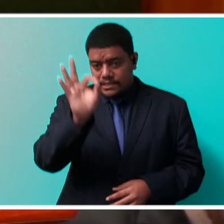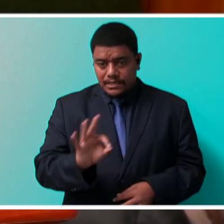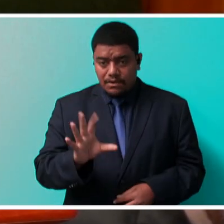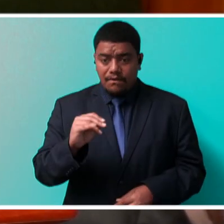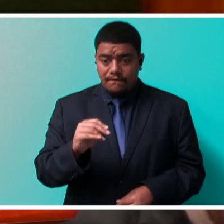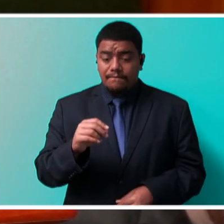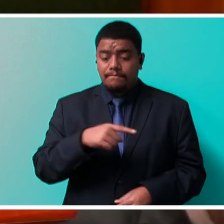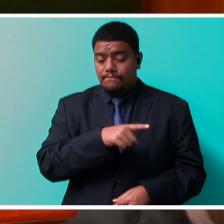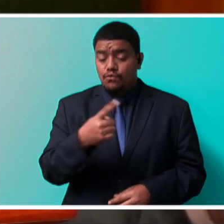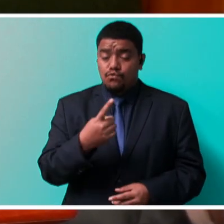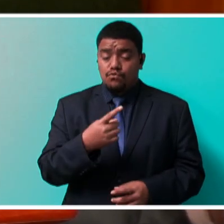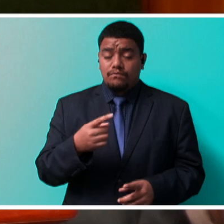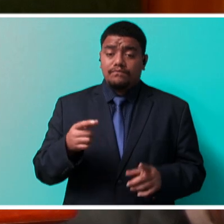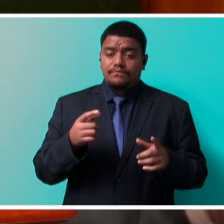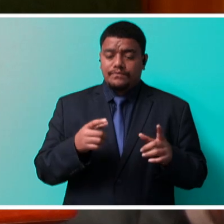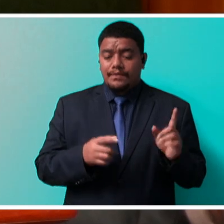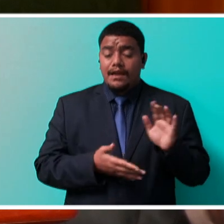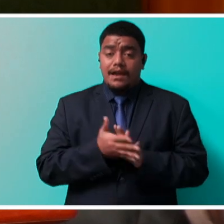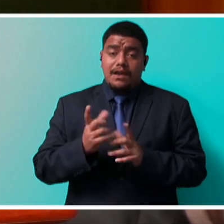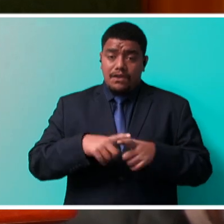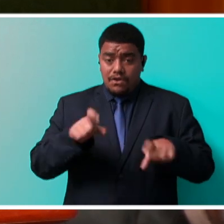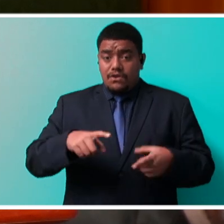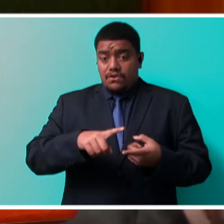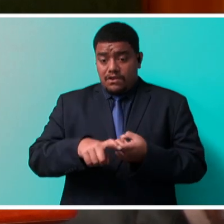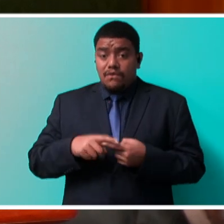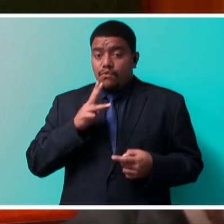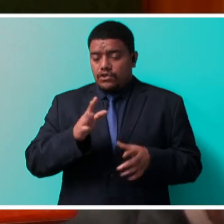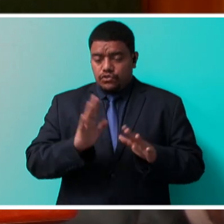of victims in high court rape cases were children.